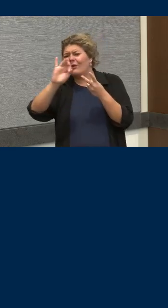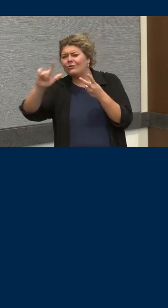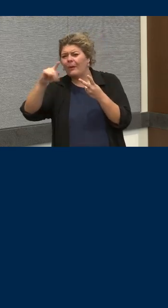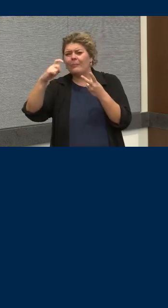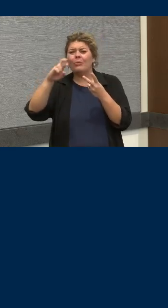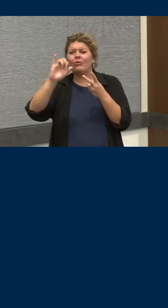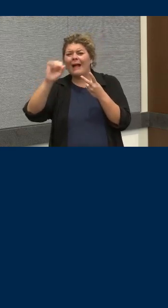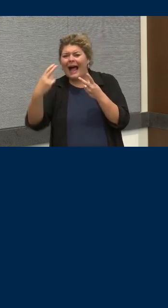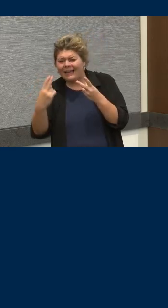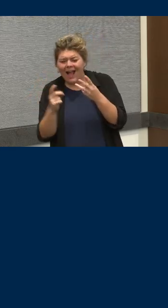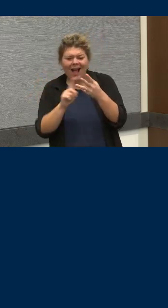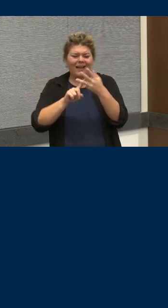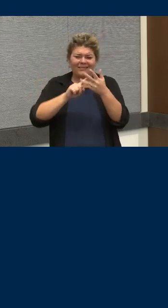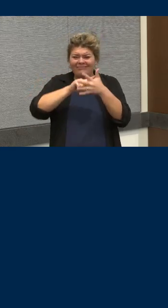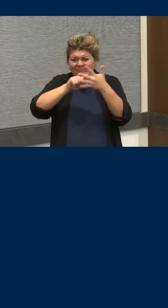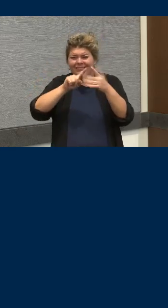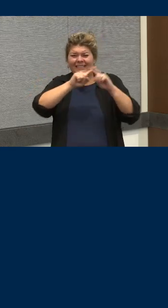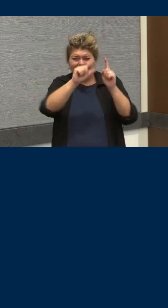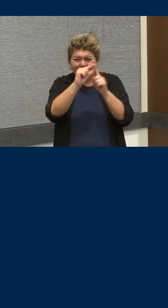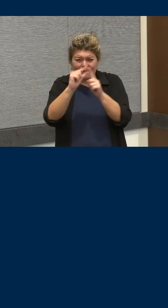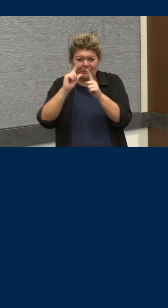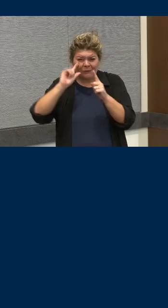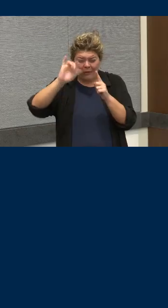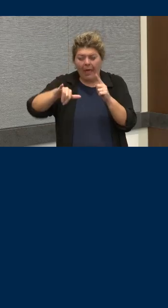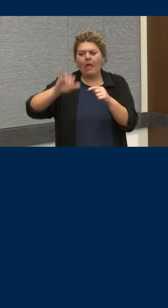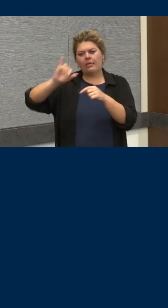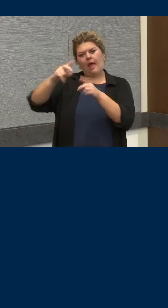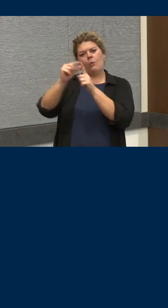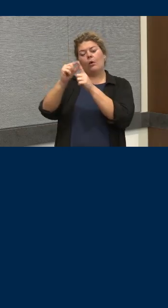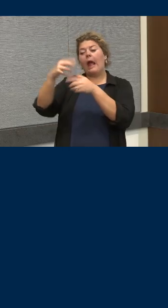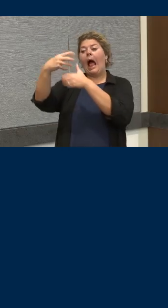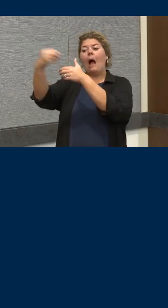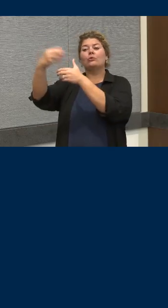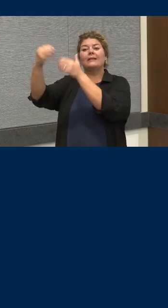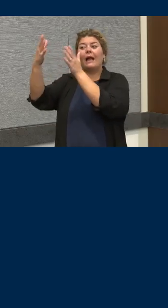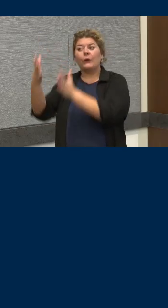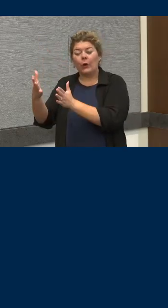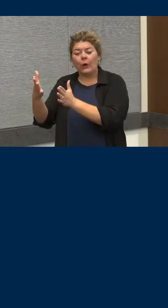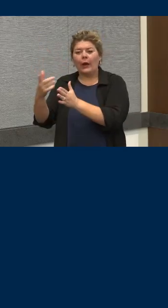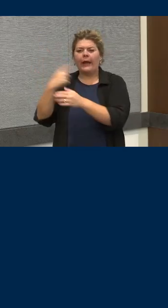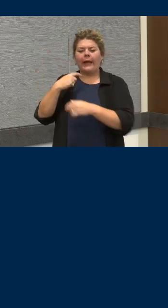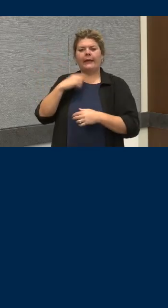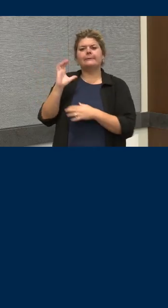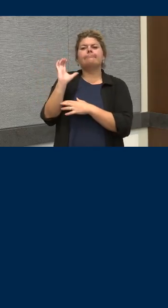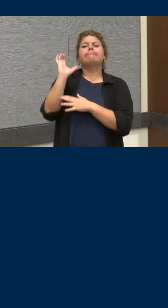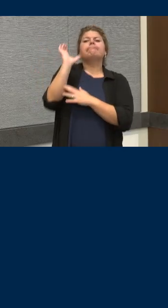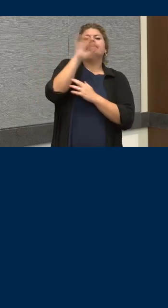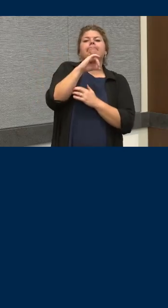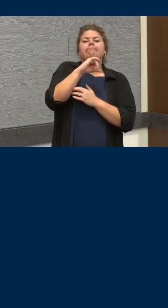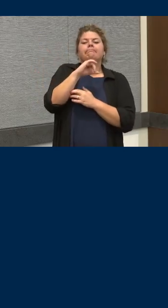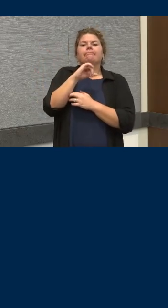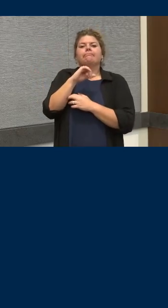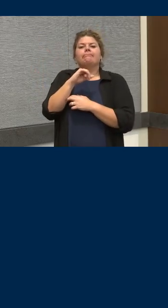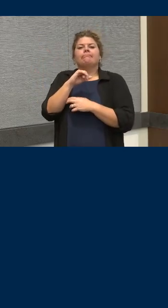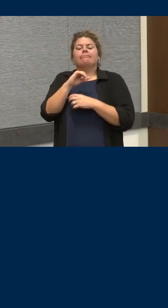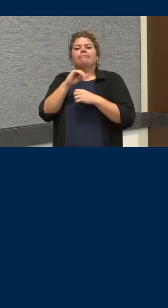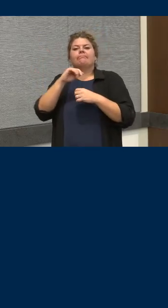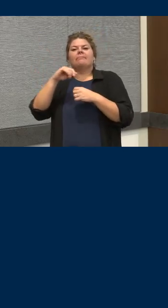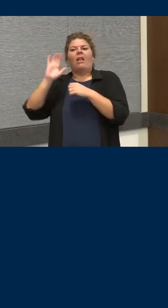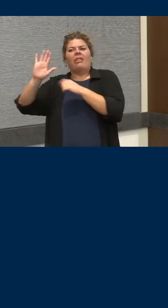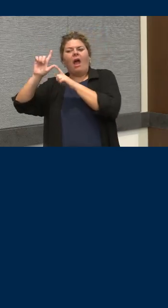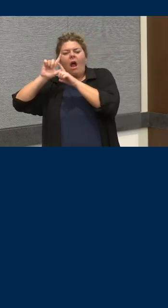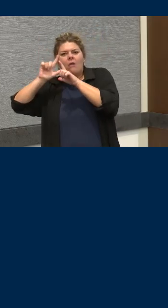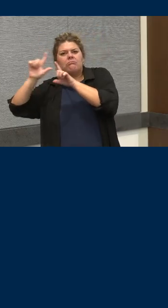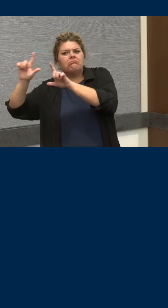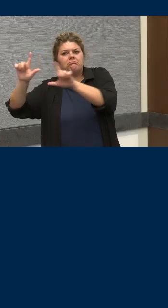Slezkin's Mercurian, the outsider figure has also been praised as peculiarly insightful, even